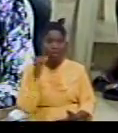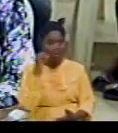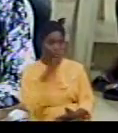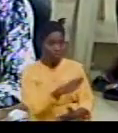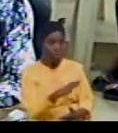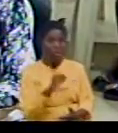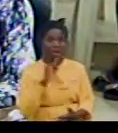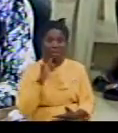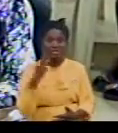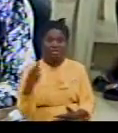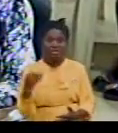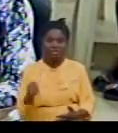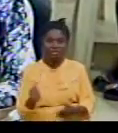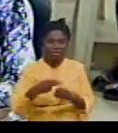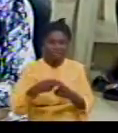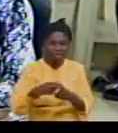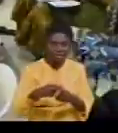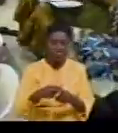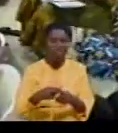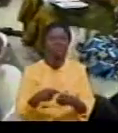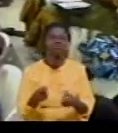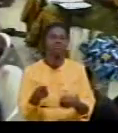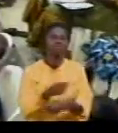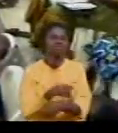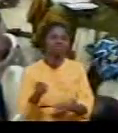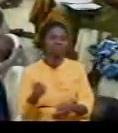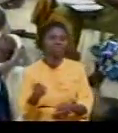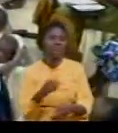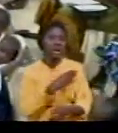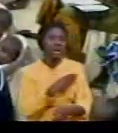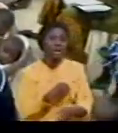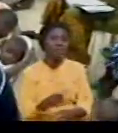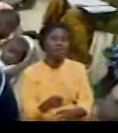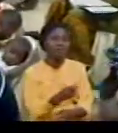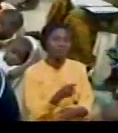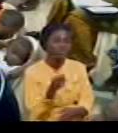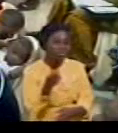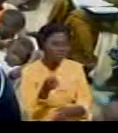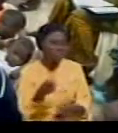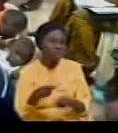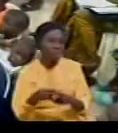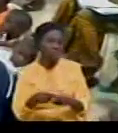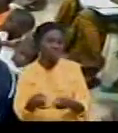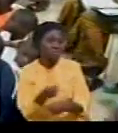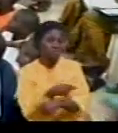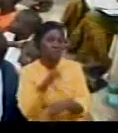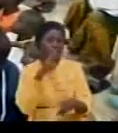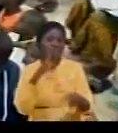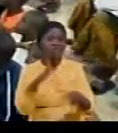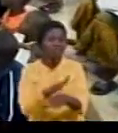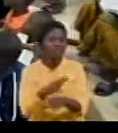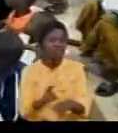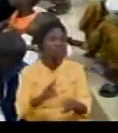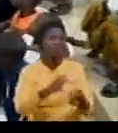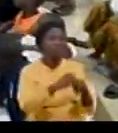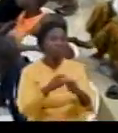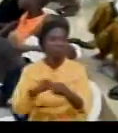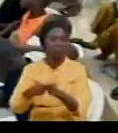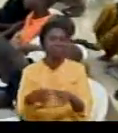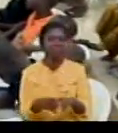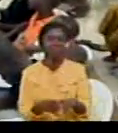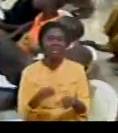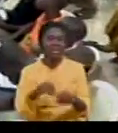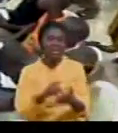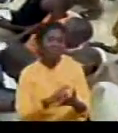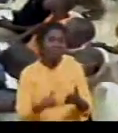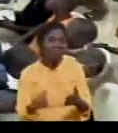is of a few days, and those few days are full of trouble. Look at verse 4 there. In